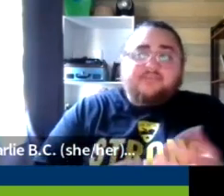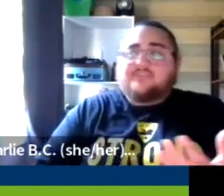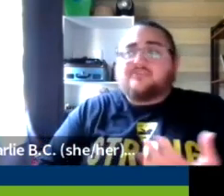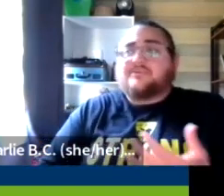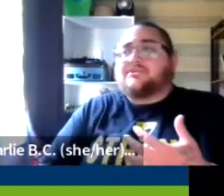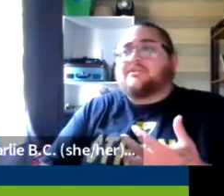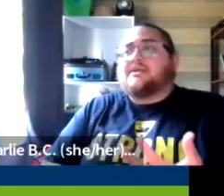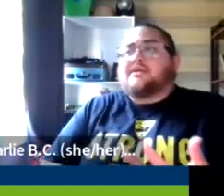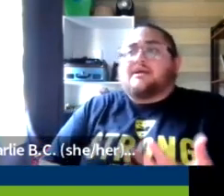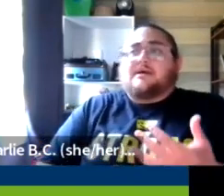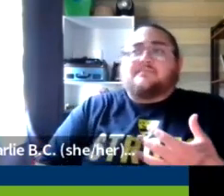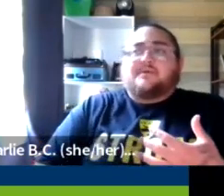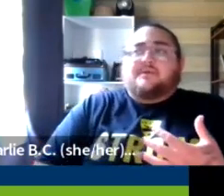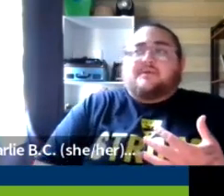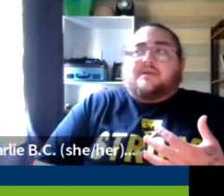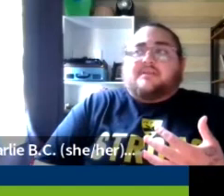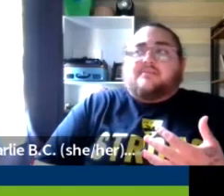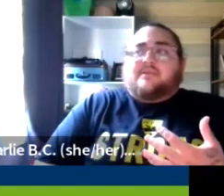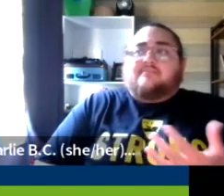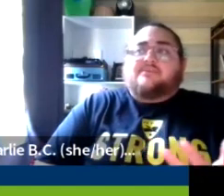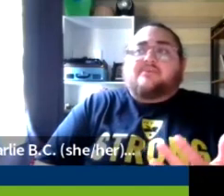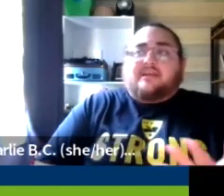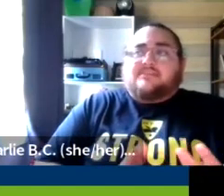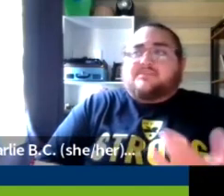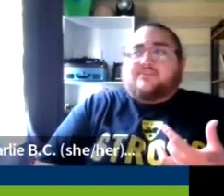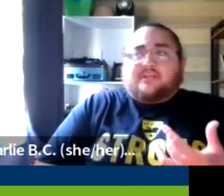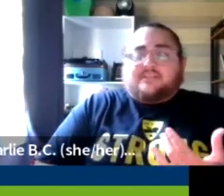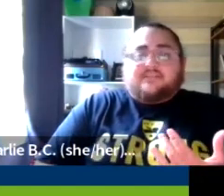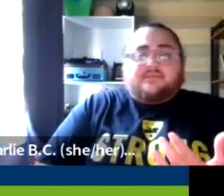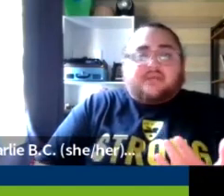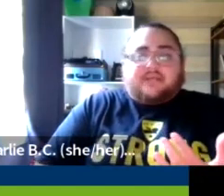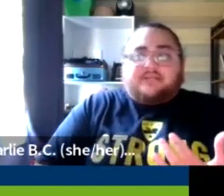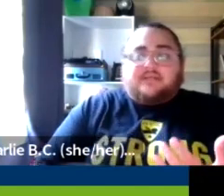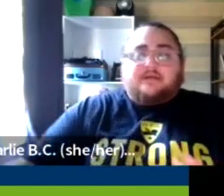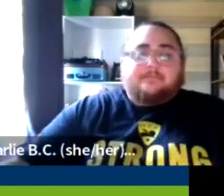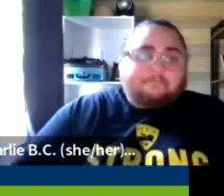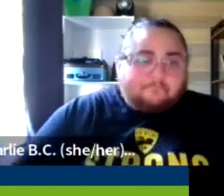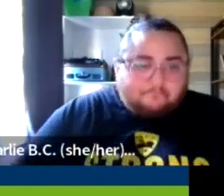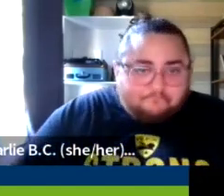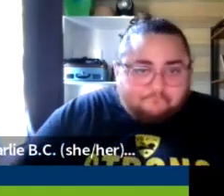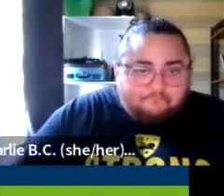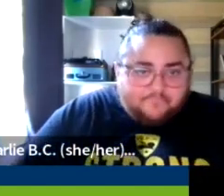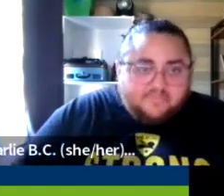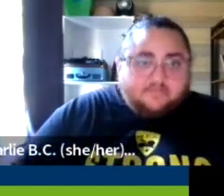page in their living situation. And then we have legal guides, renter or guest legal guide